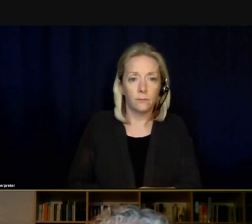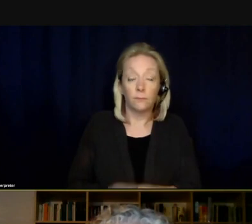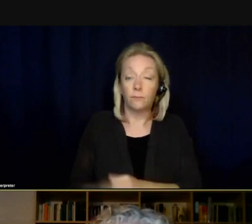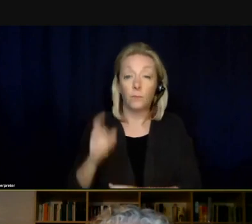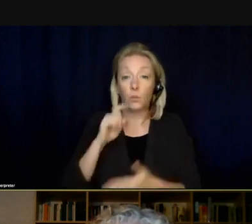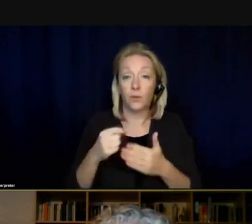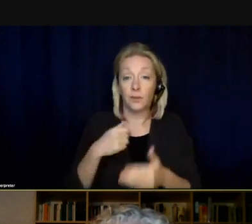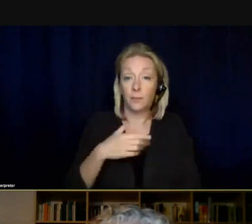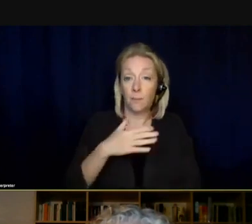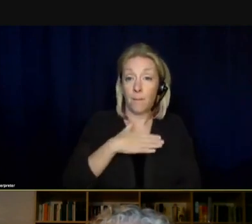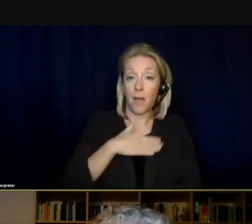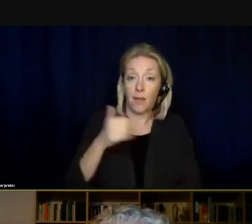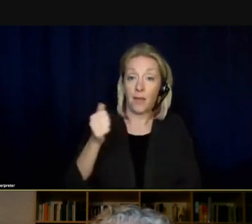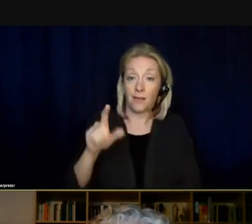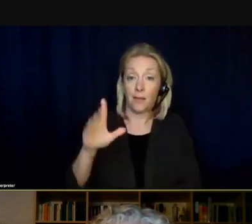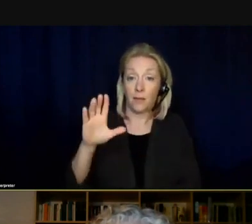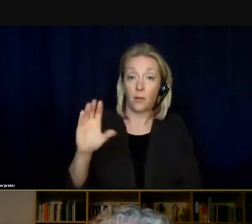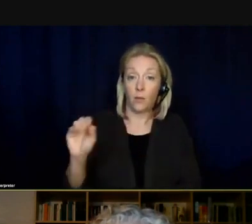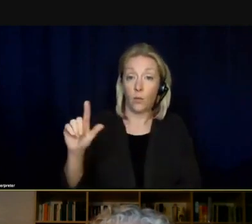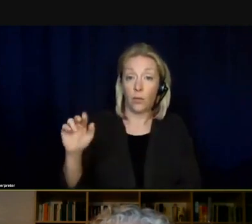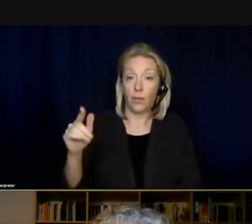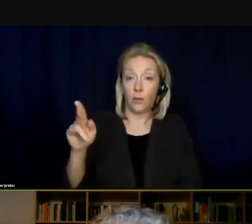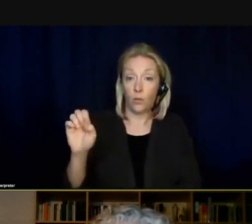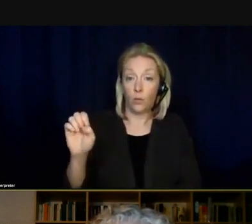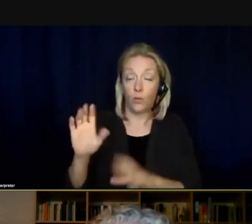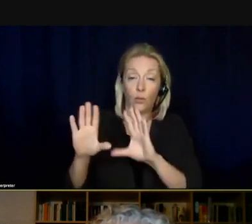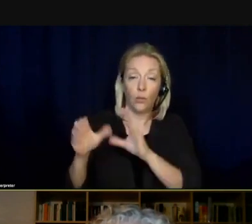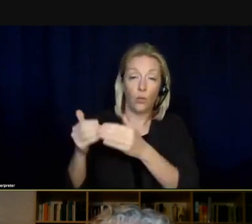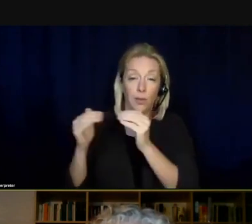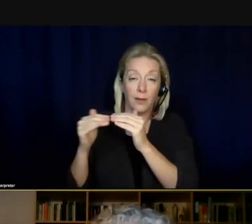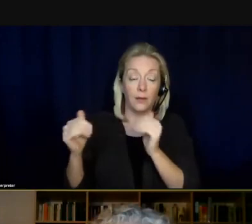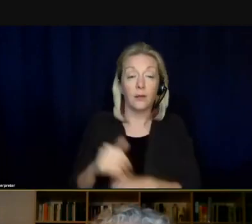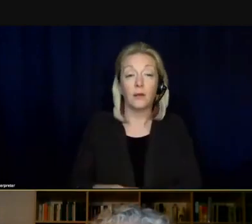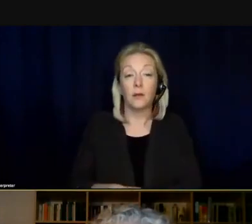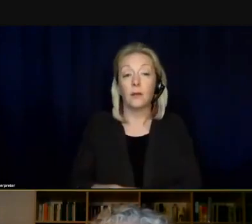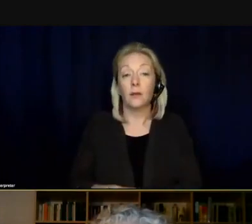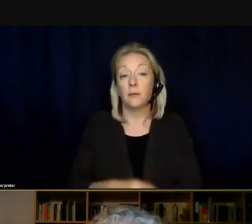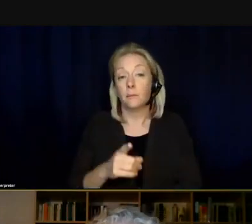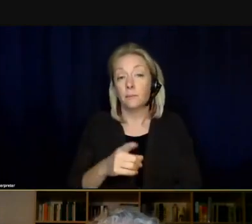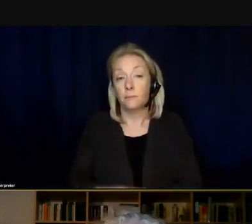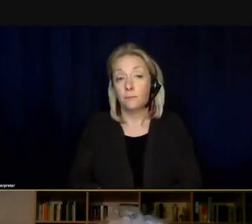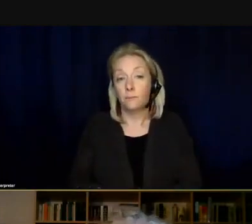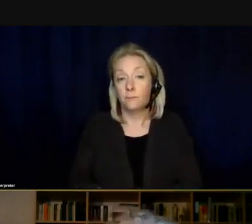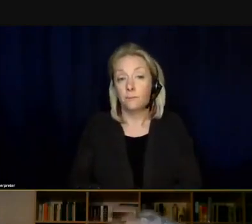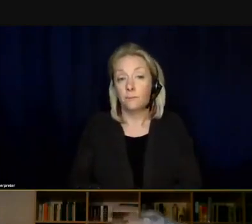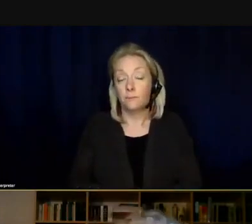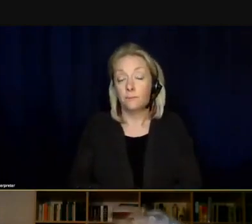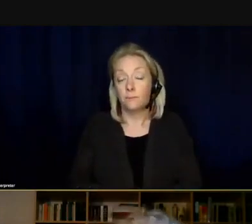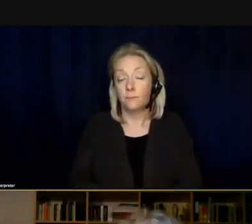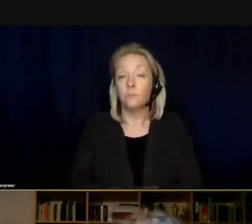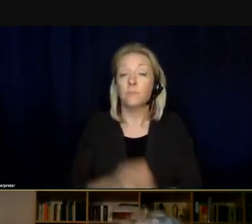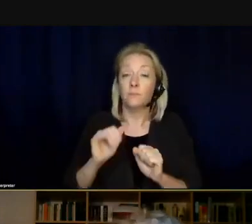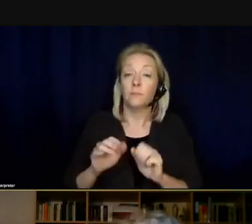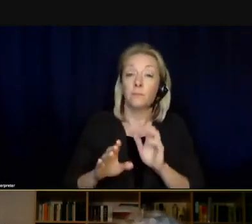My ASL Colleagues, that's on your home page here. So if you go in there, this is where you can build up